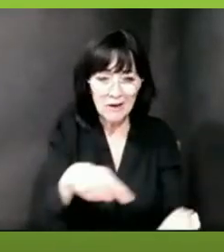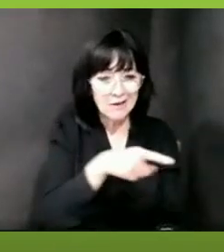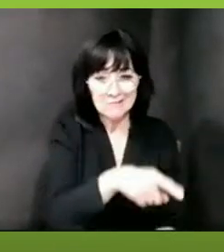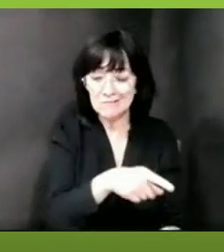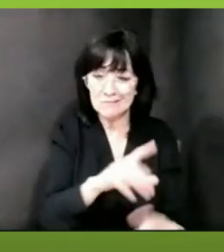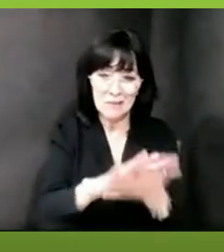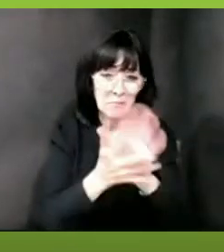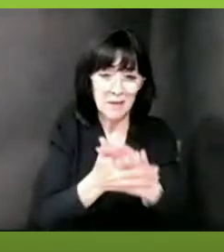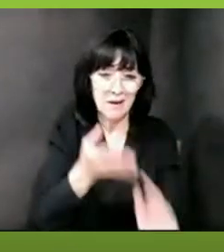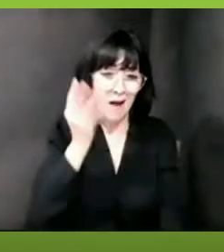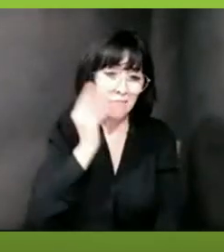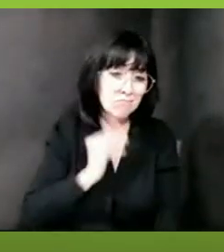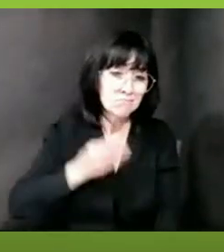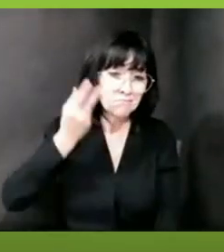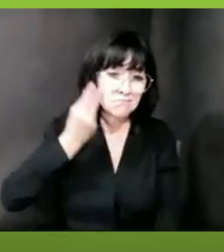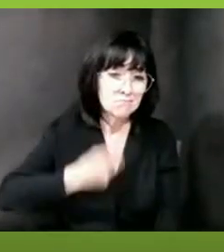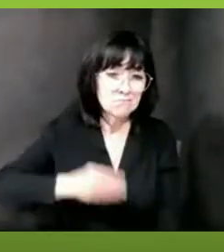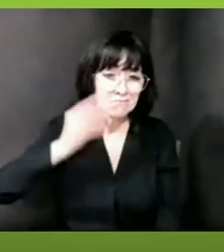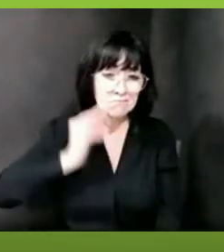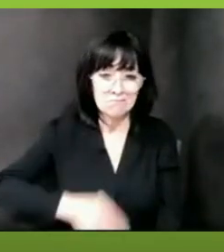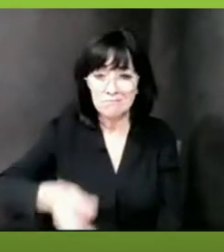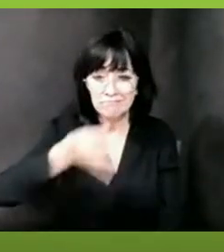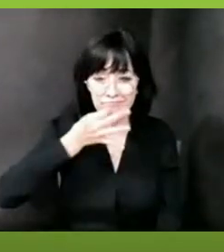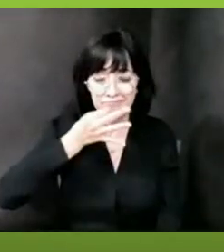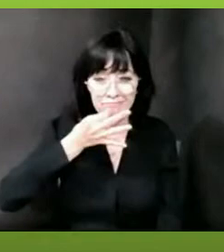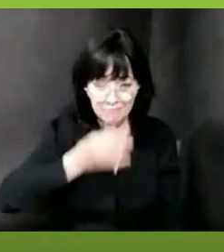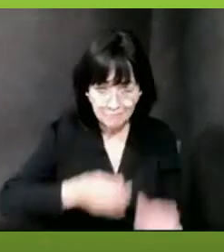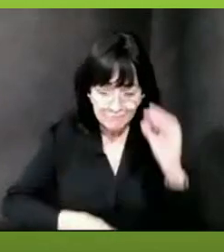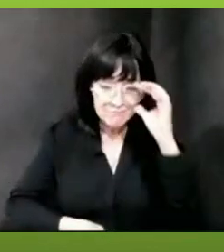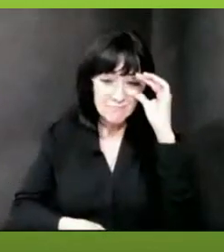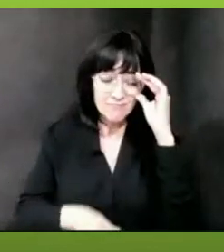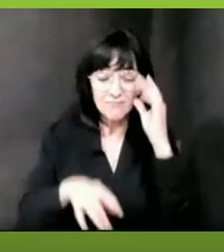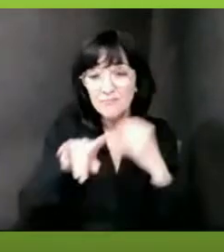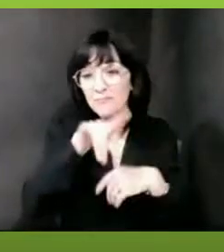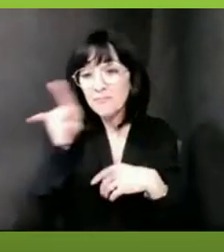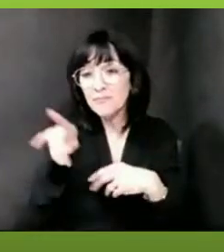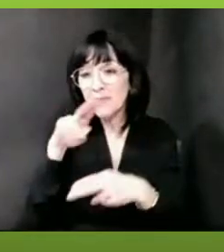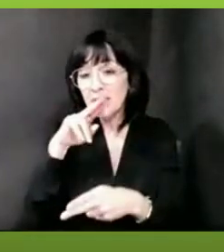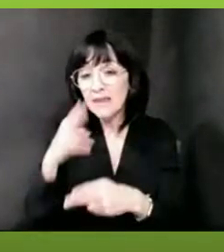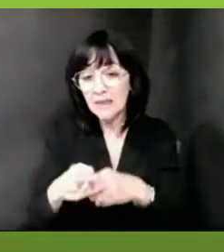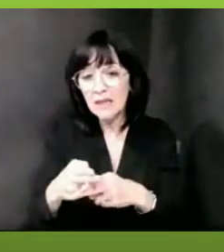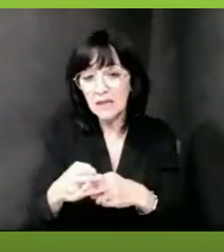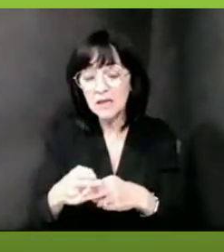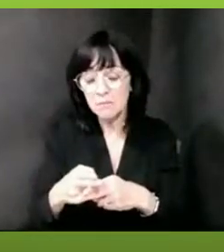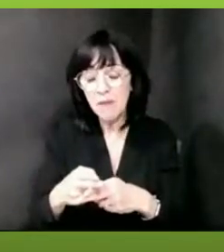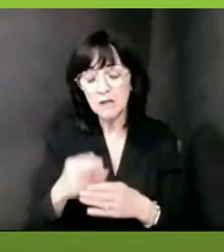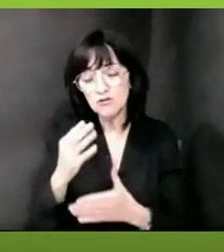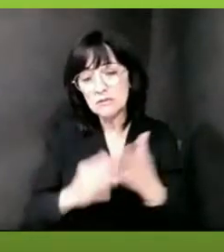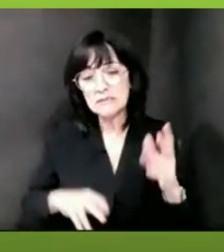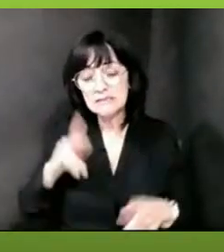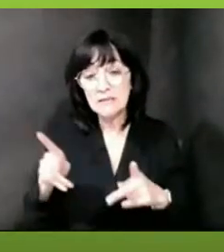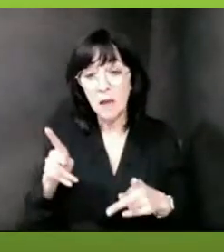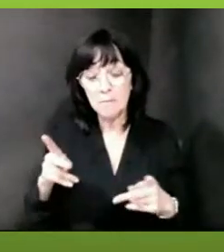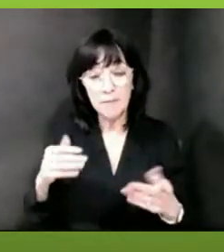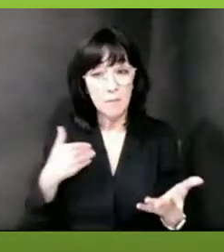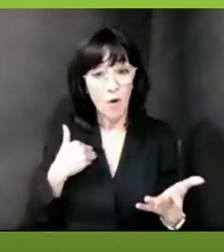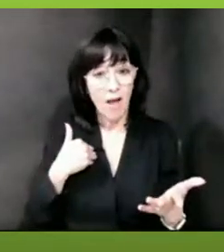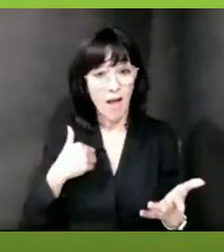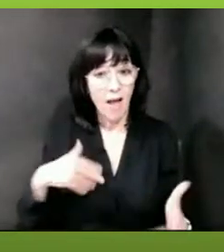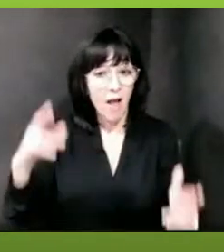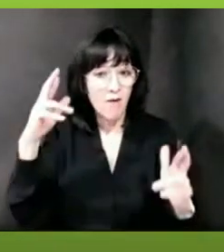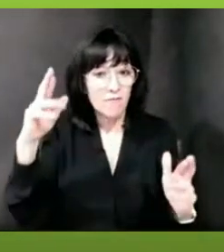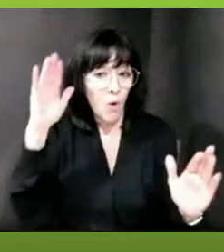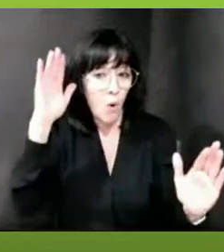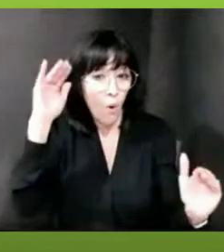a very amazing thing. And I also know it was mentioned that hope can be lost during this time, but hope is also a very